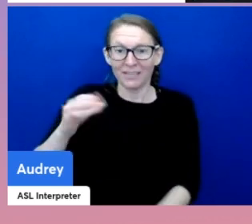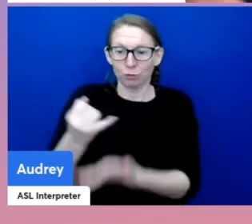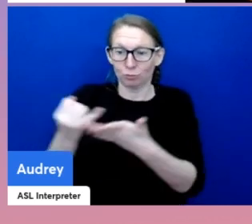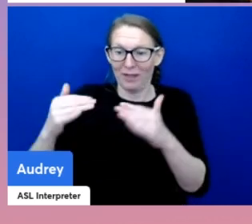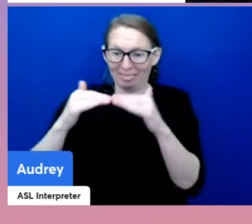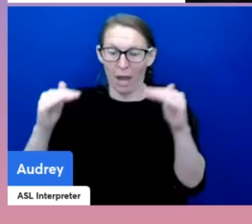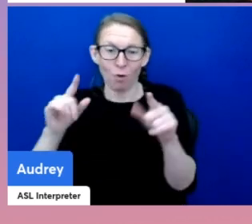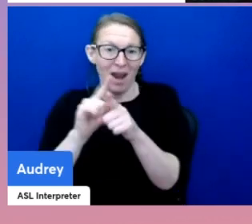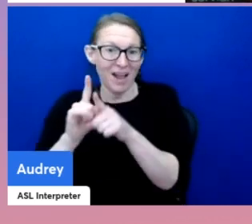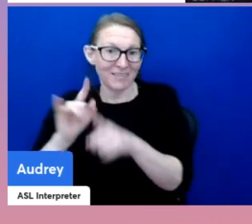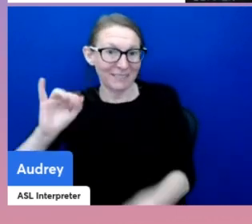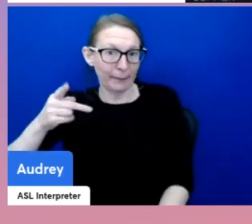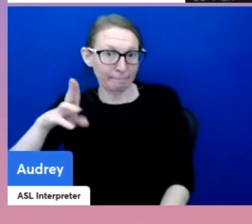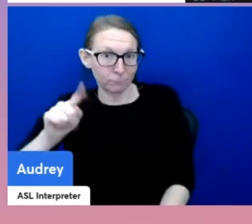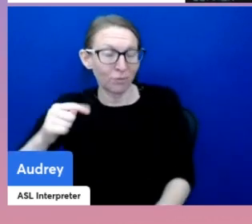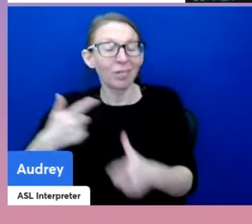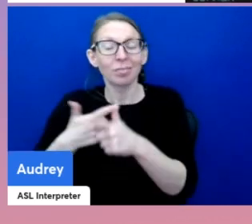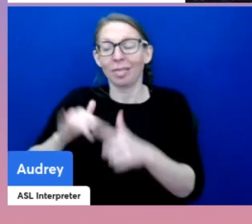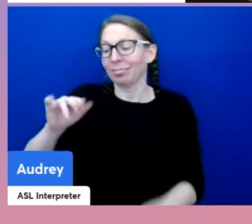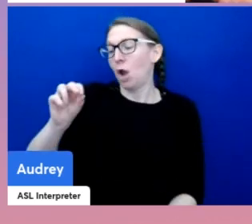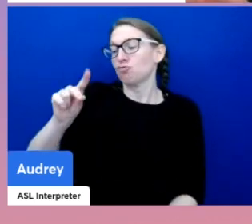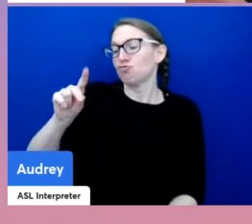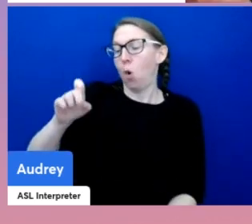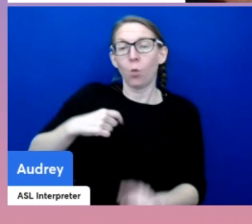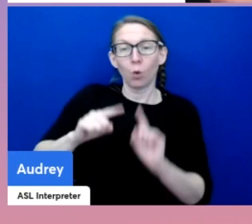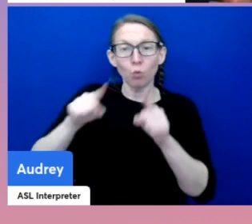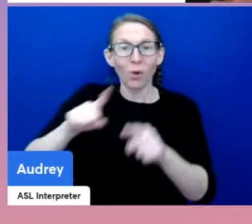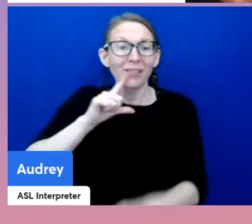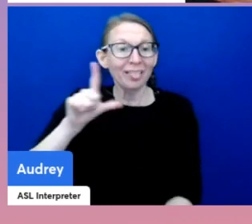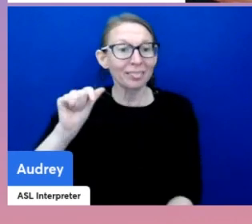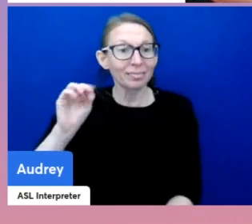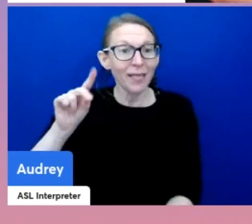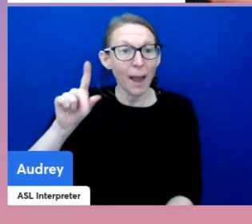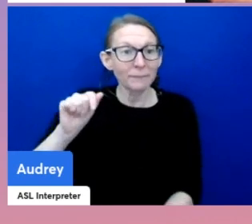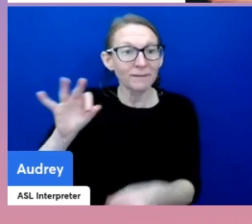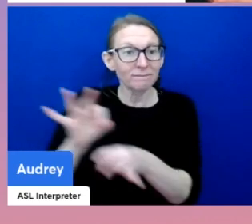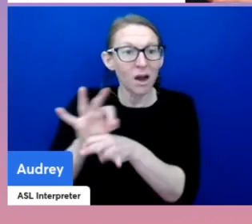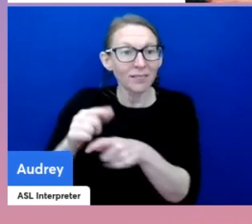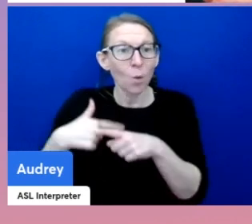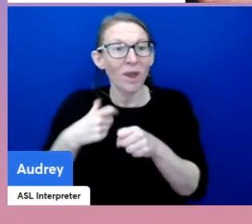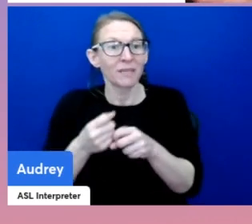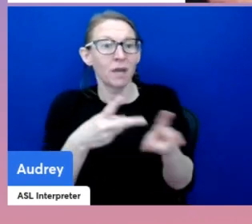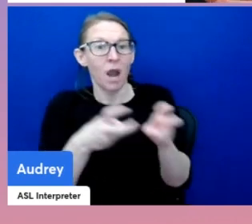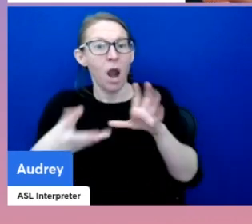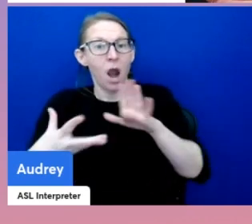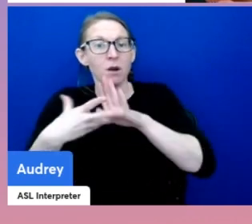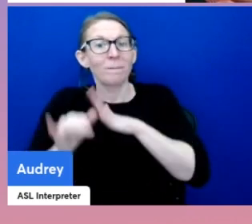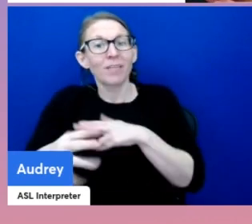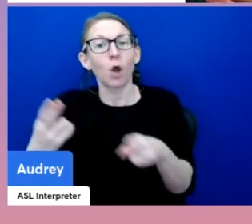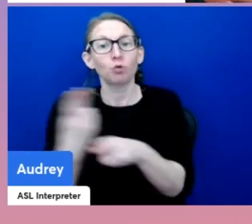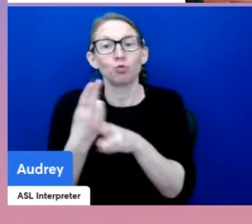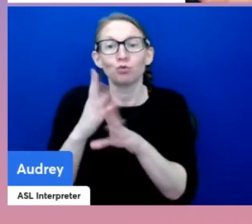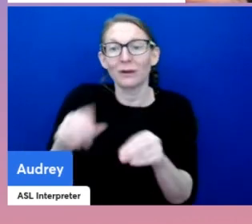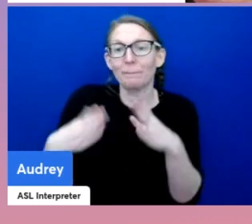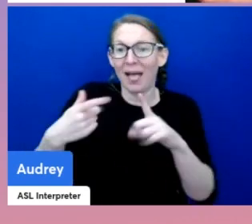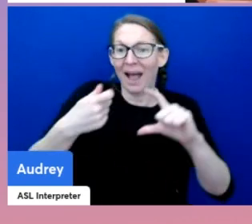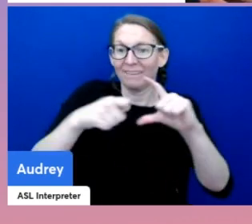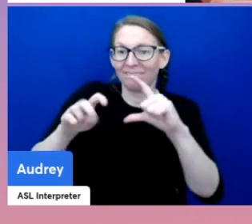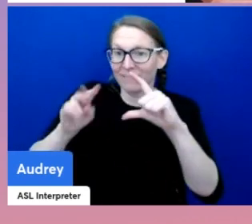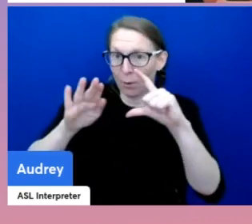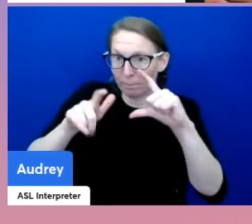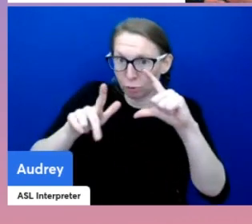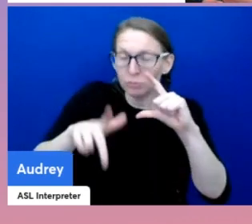input. And then if the node we visit is a Lambda function, we take a copy of the user-supplied environment variables, the user-supplied handler,